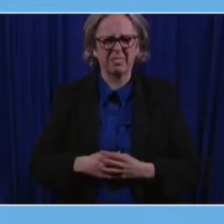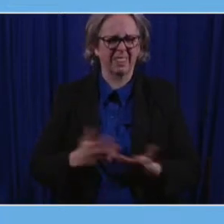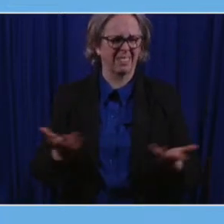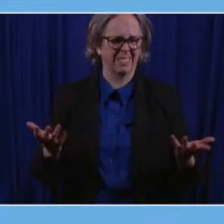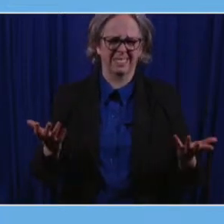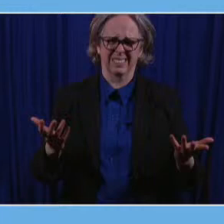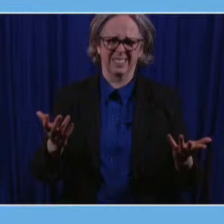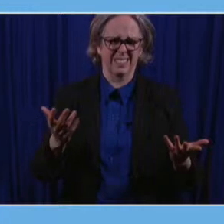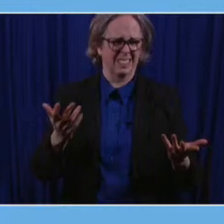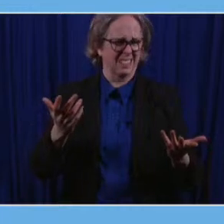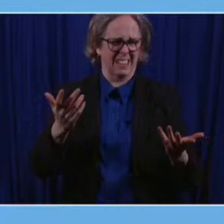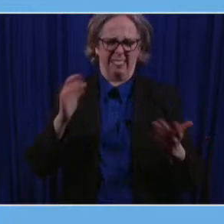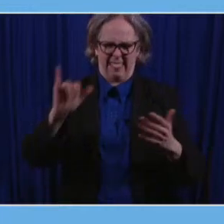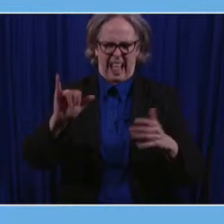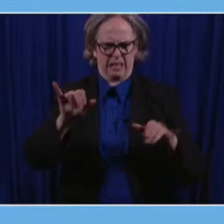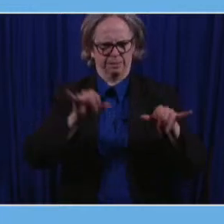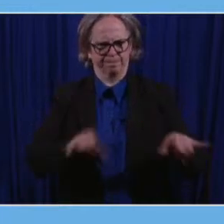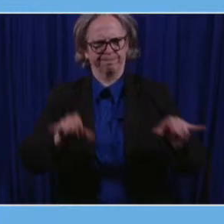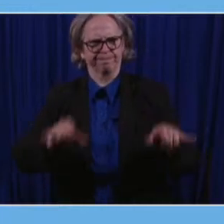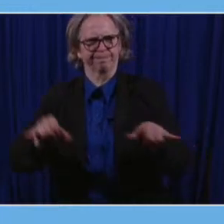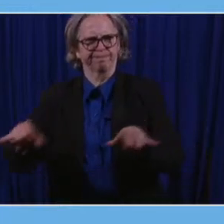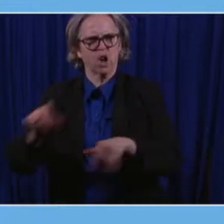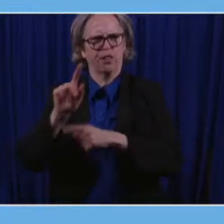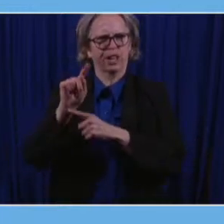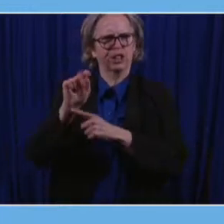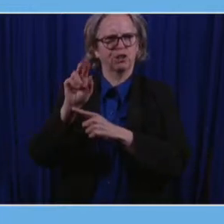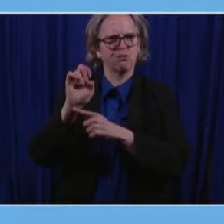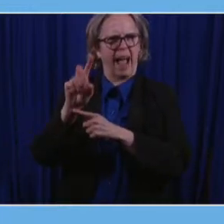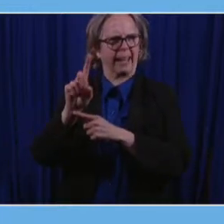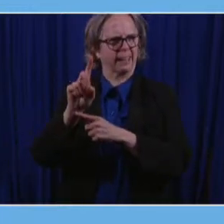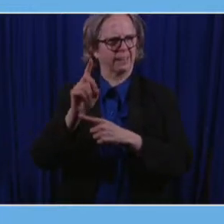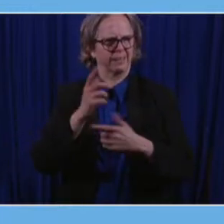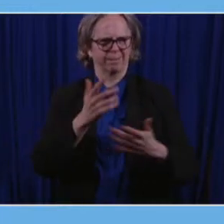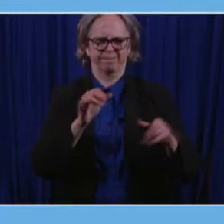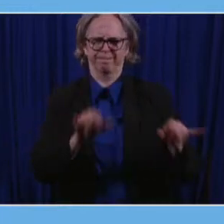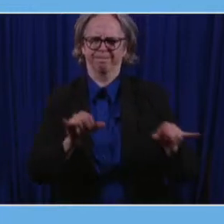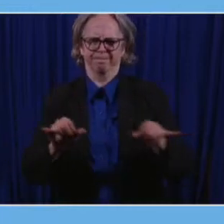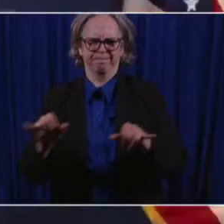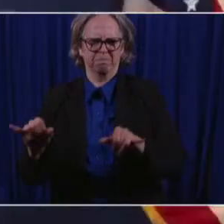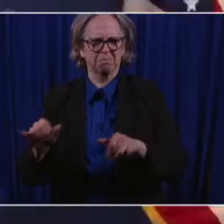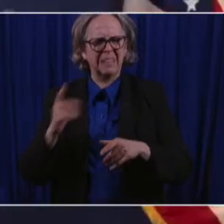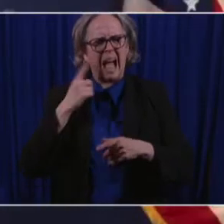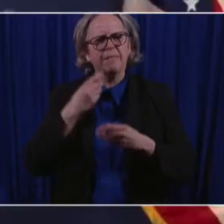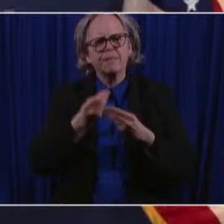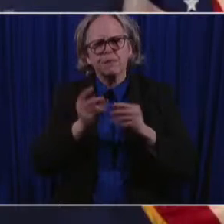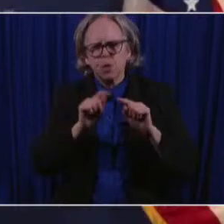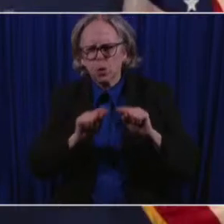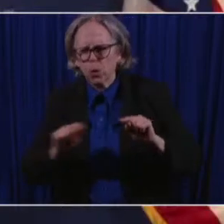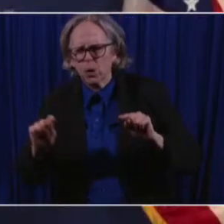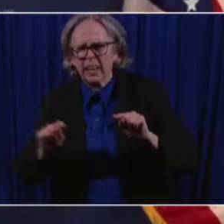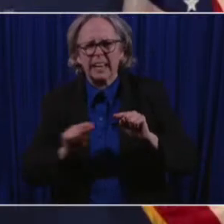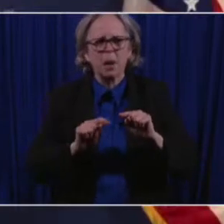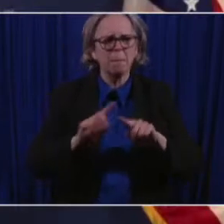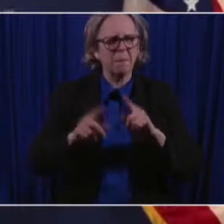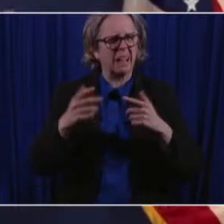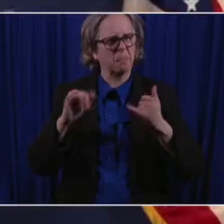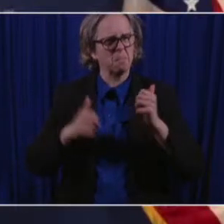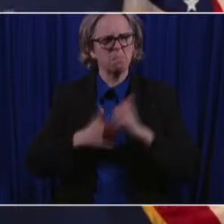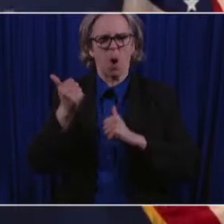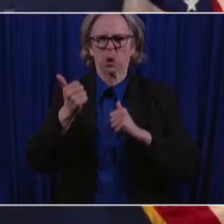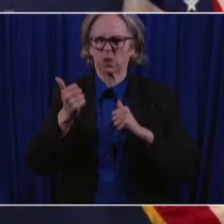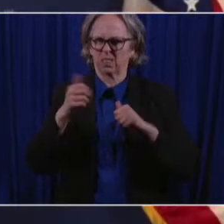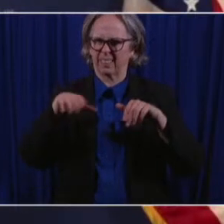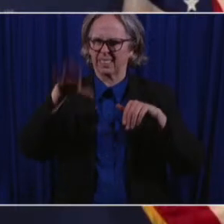got a couple different ones down here, different parts of the state. We've got Clark and Madison